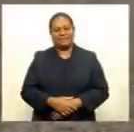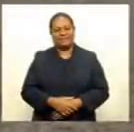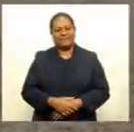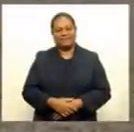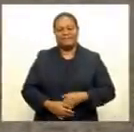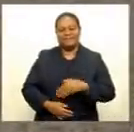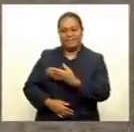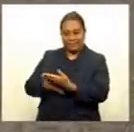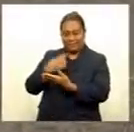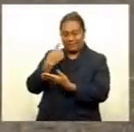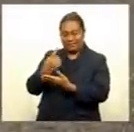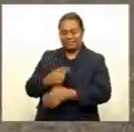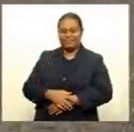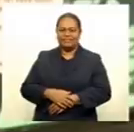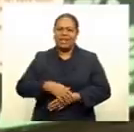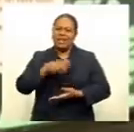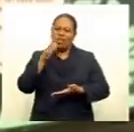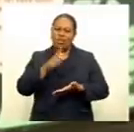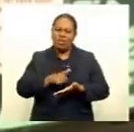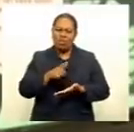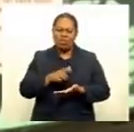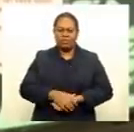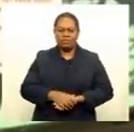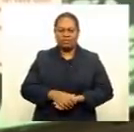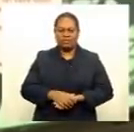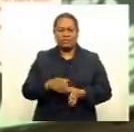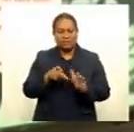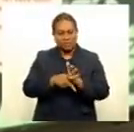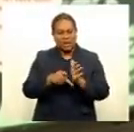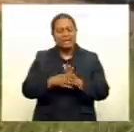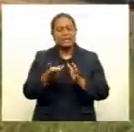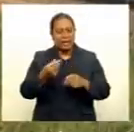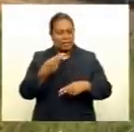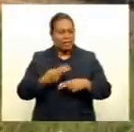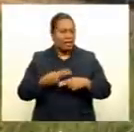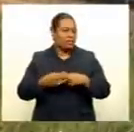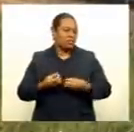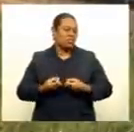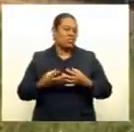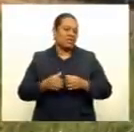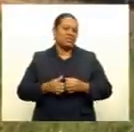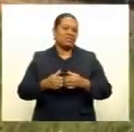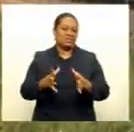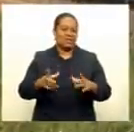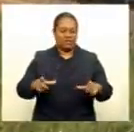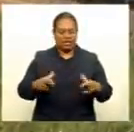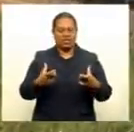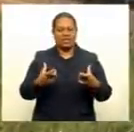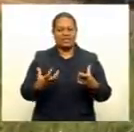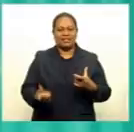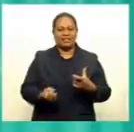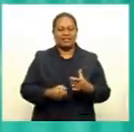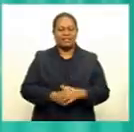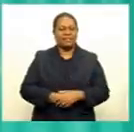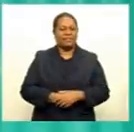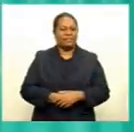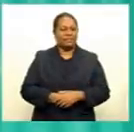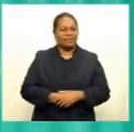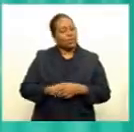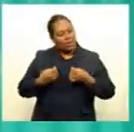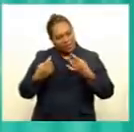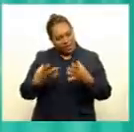Amidst concerns of a low forecast cane price, some farmers are ready to take on a challenging season. We are ready to